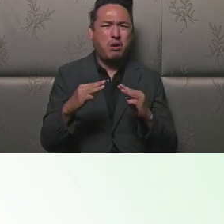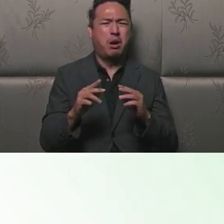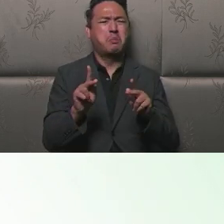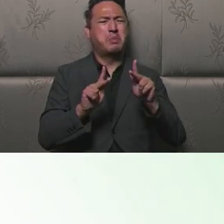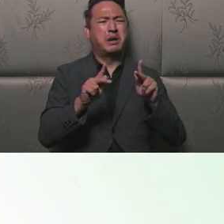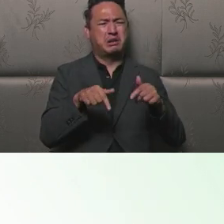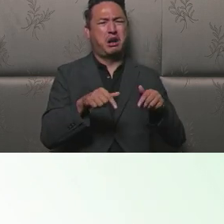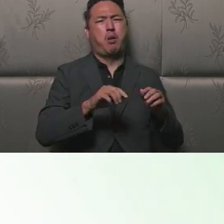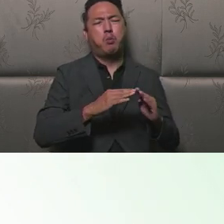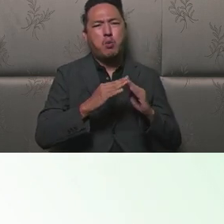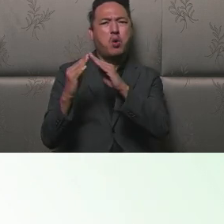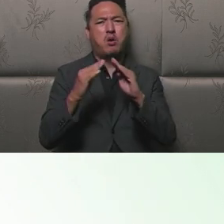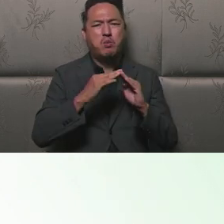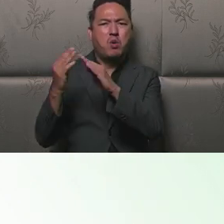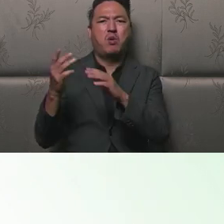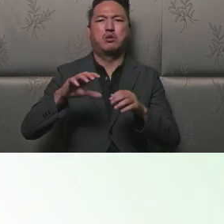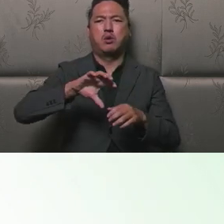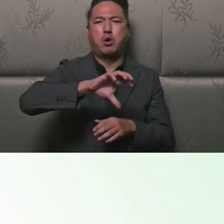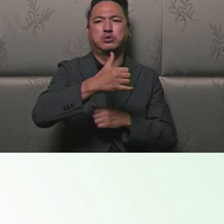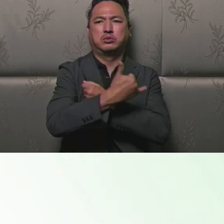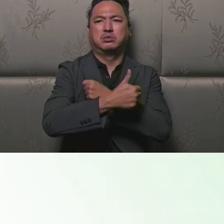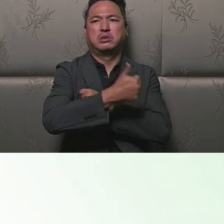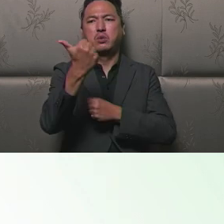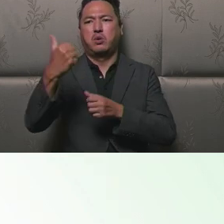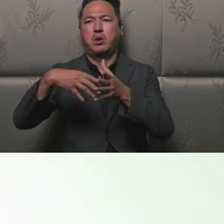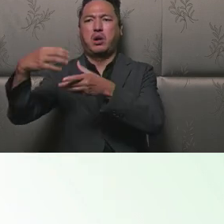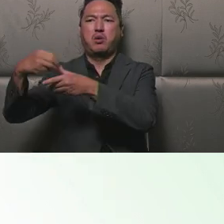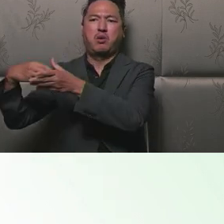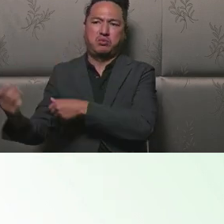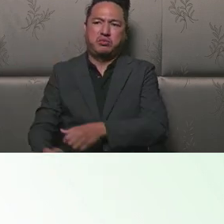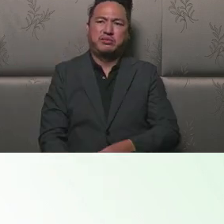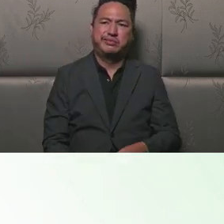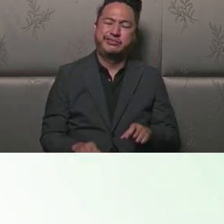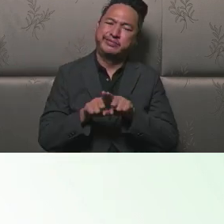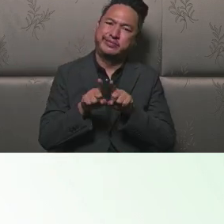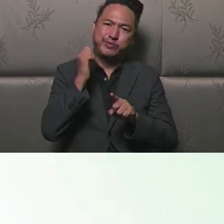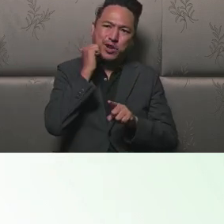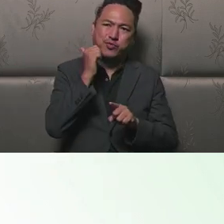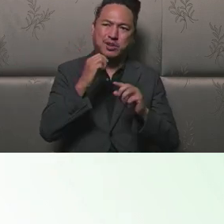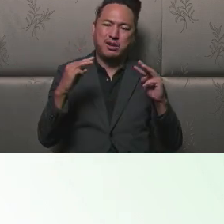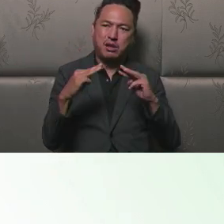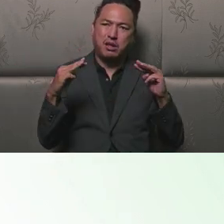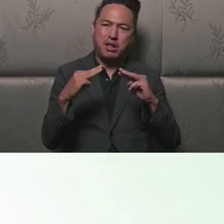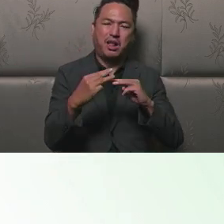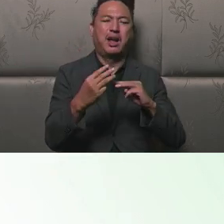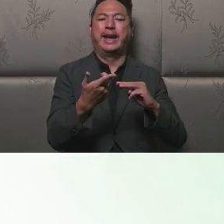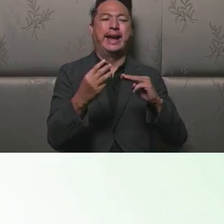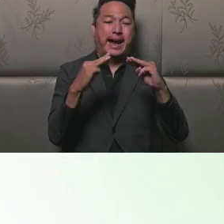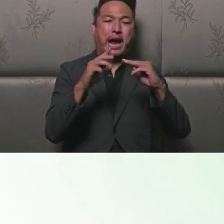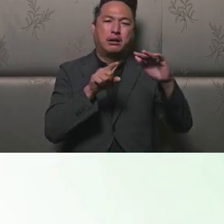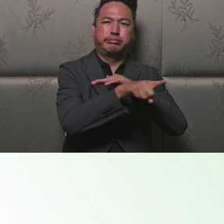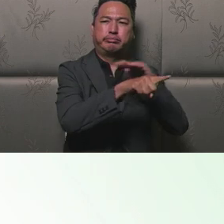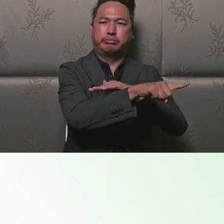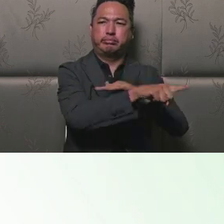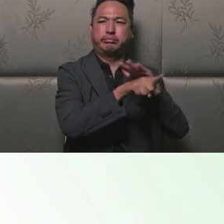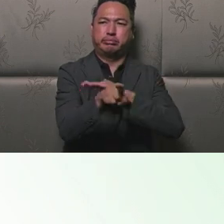situation. And in particular, I want to bring a little bit of focus in this situation to what we call a protracted refugee situation. And that